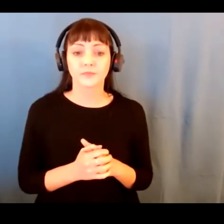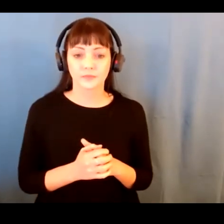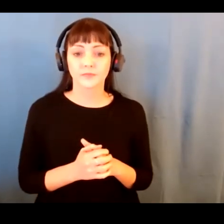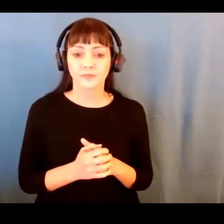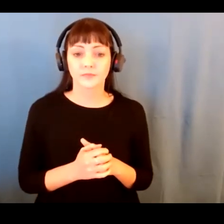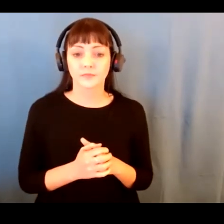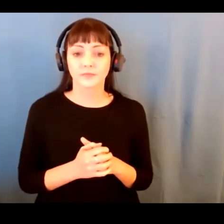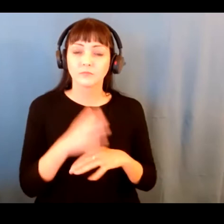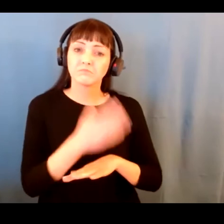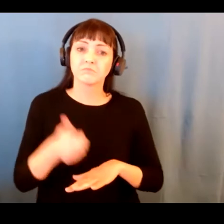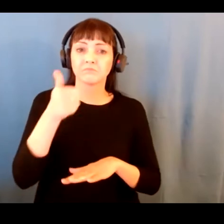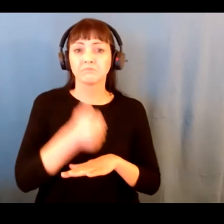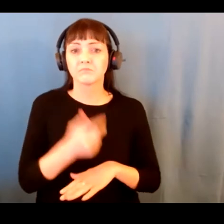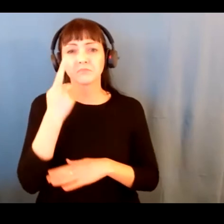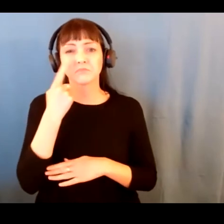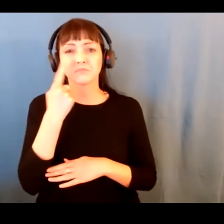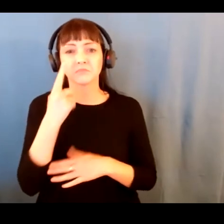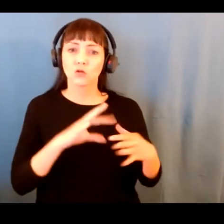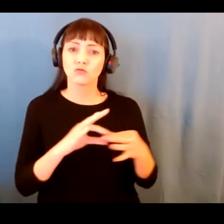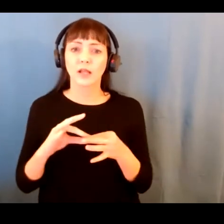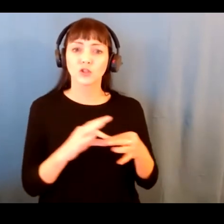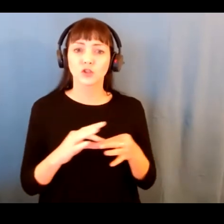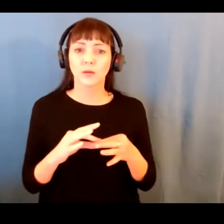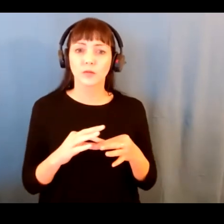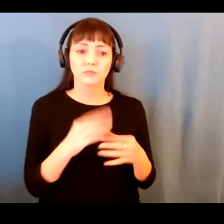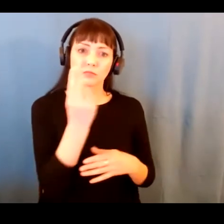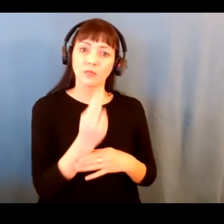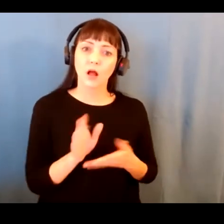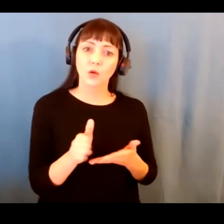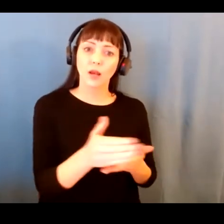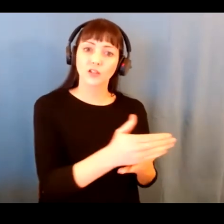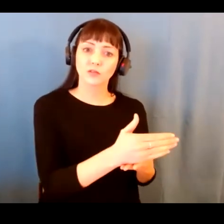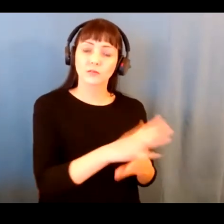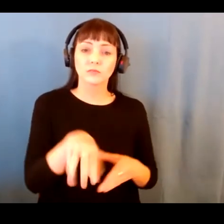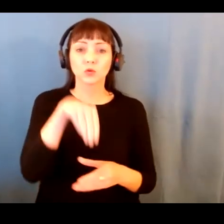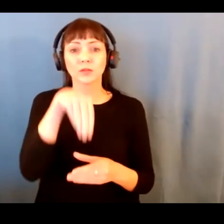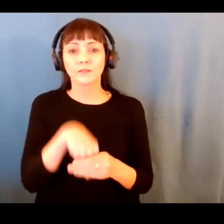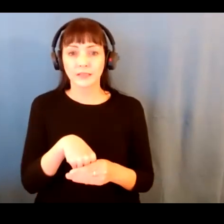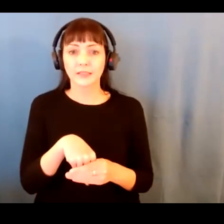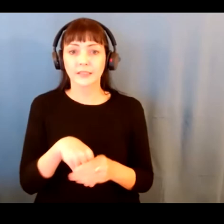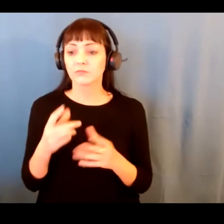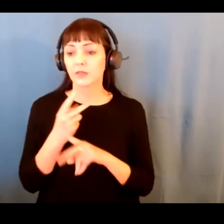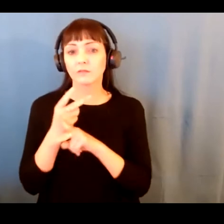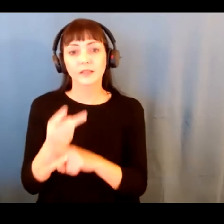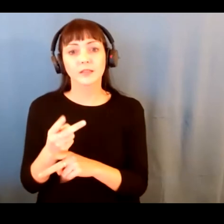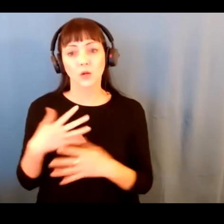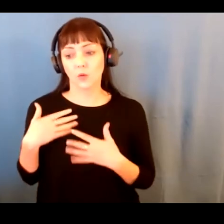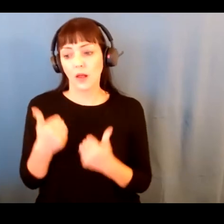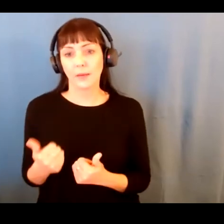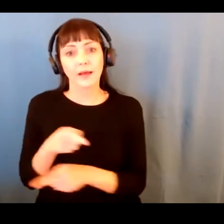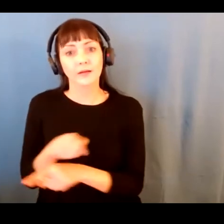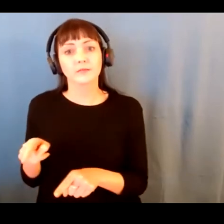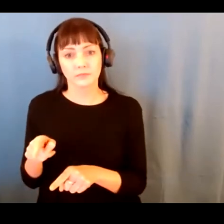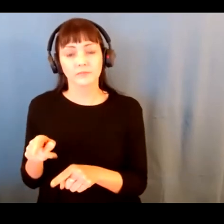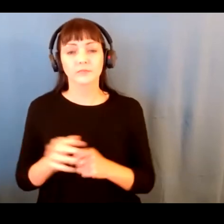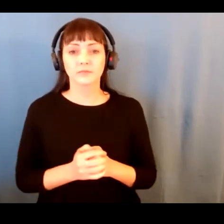to investigate the relationship between art collections, inclusivity, and visitor wellbeing. And of course, this